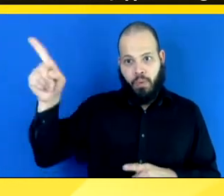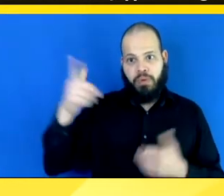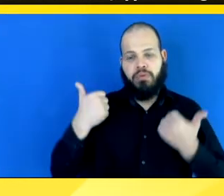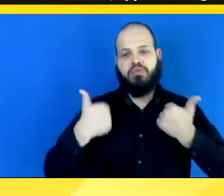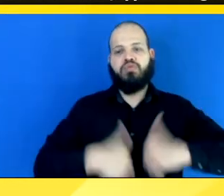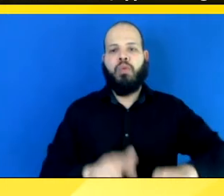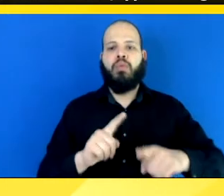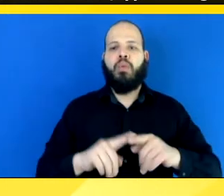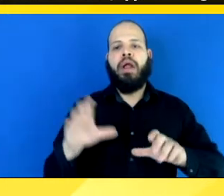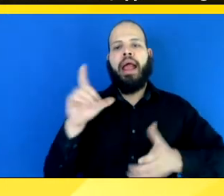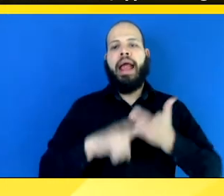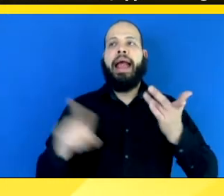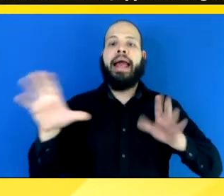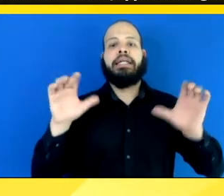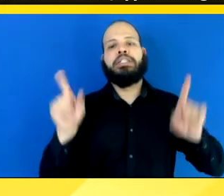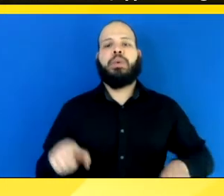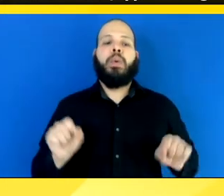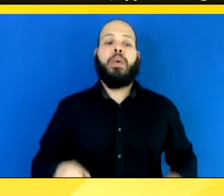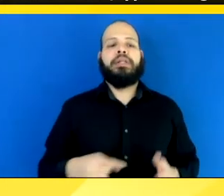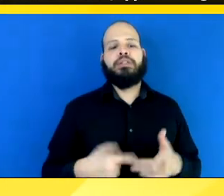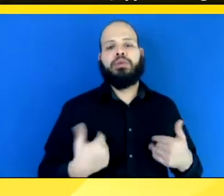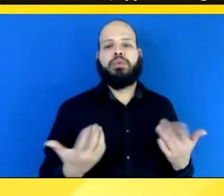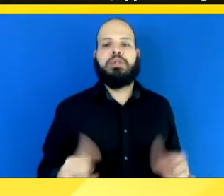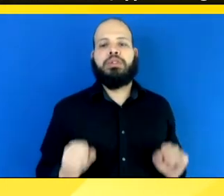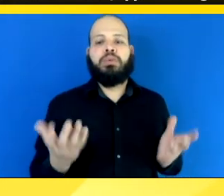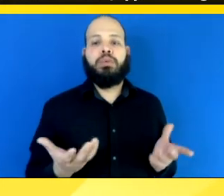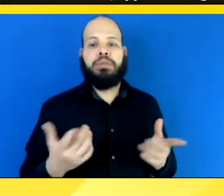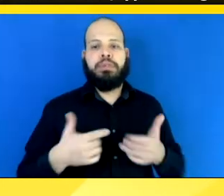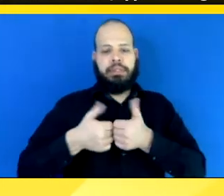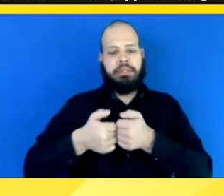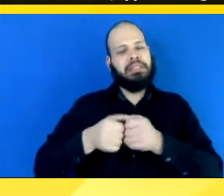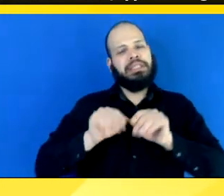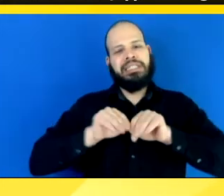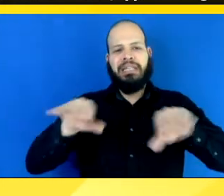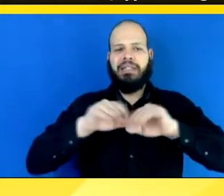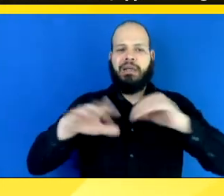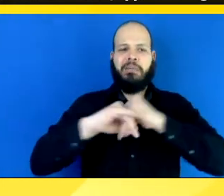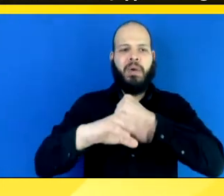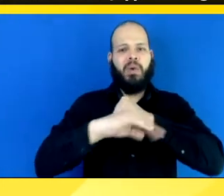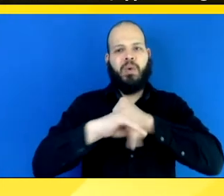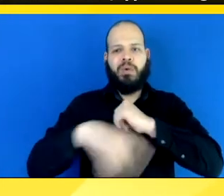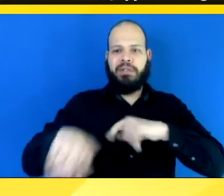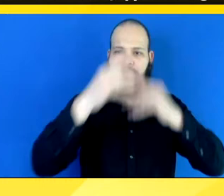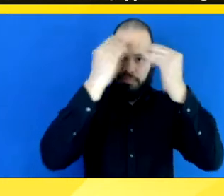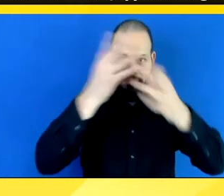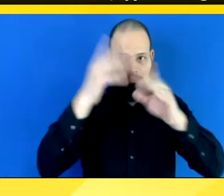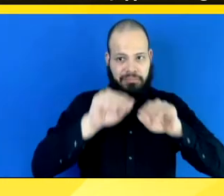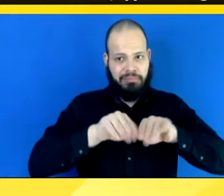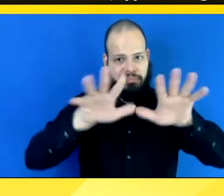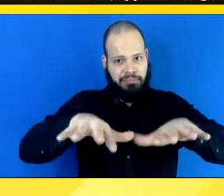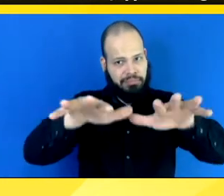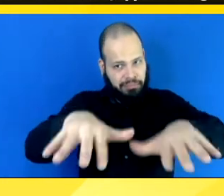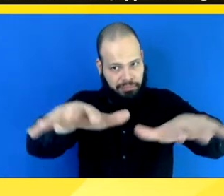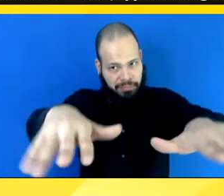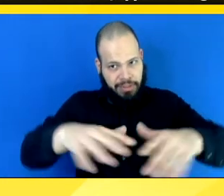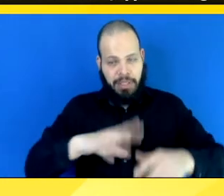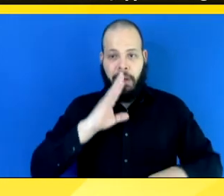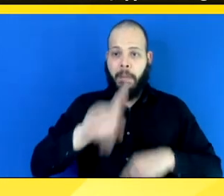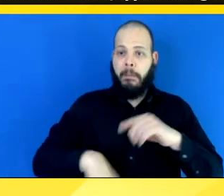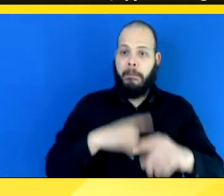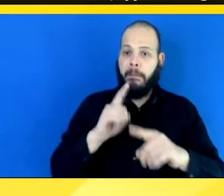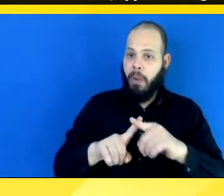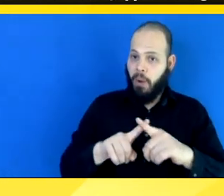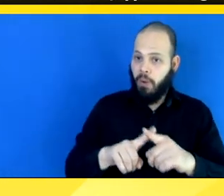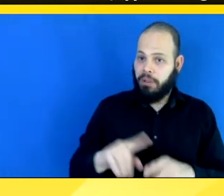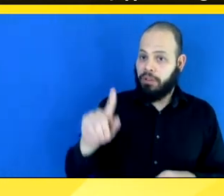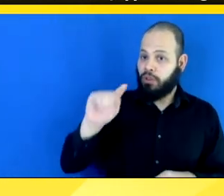out. Y'all need to know this in the nation. You know, we mad about what Trump did with text messages. You all see what Amazon doing. Huh?